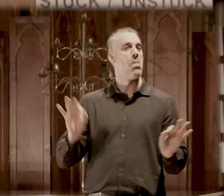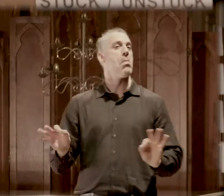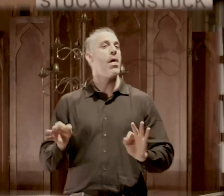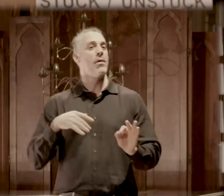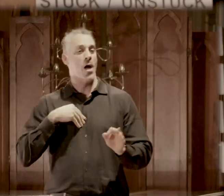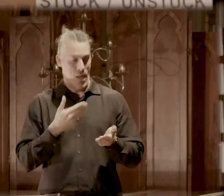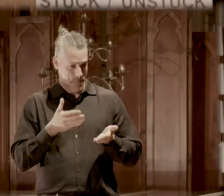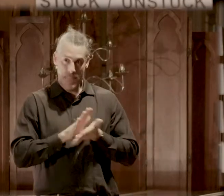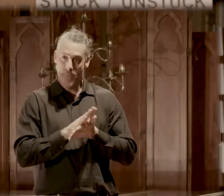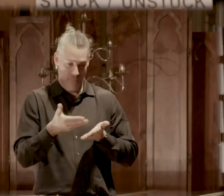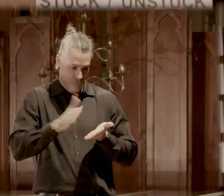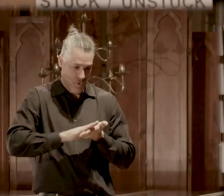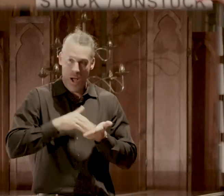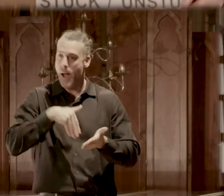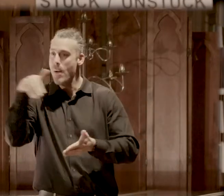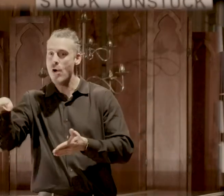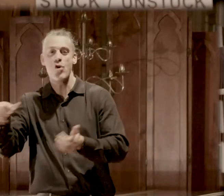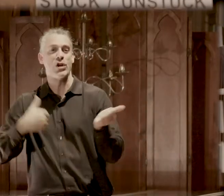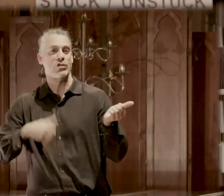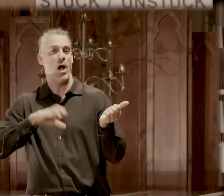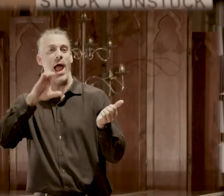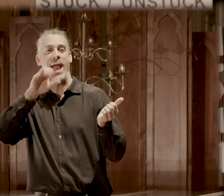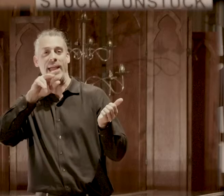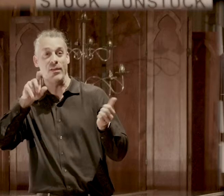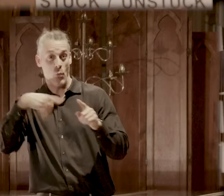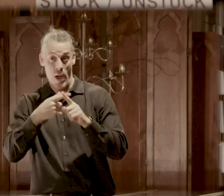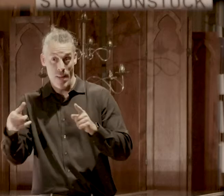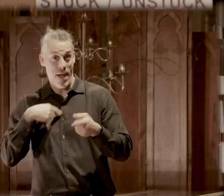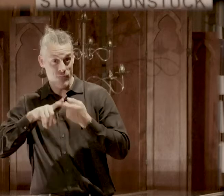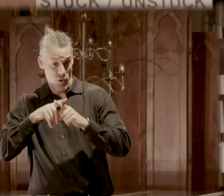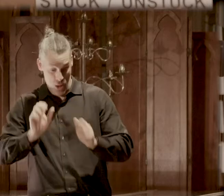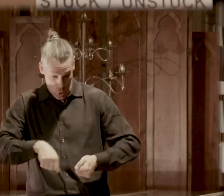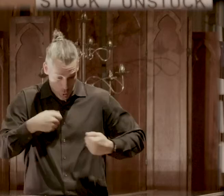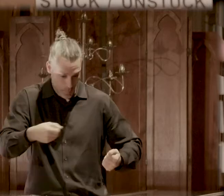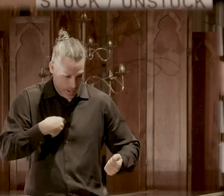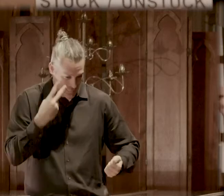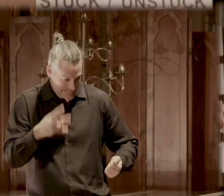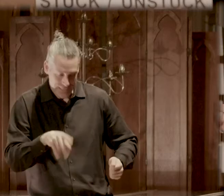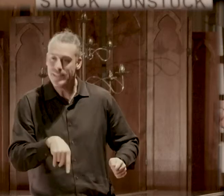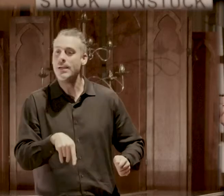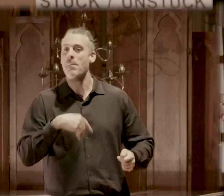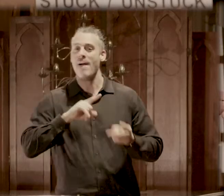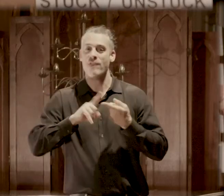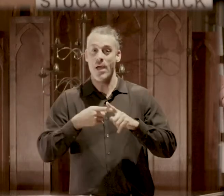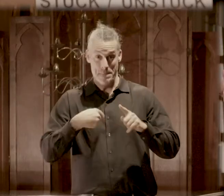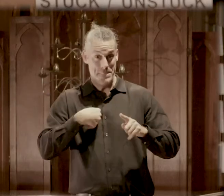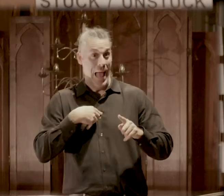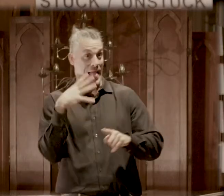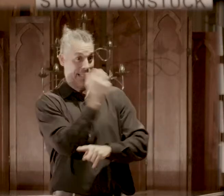No big deal. I folded it up and I put it in her guitar case so that when she got her guitar, she'd be like, "Oh, Coop must have